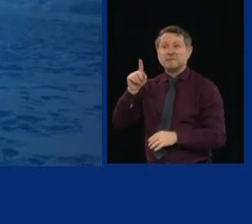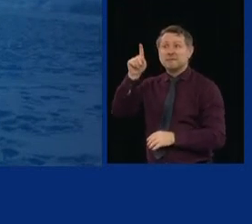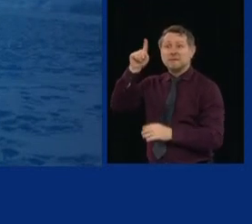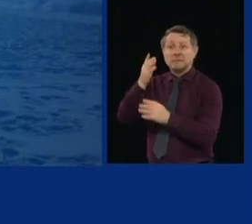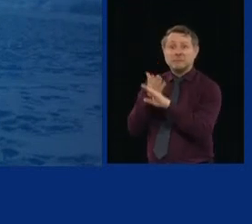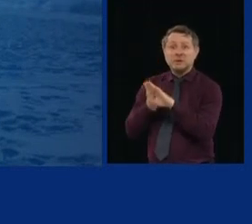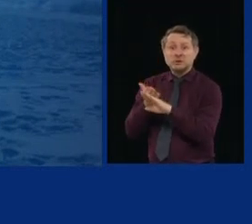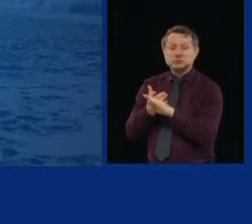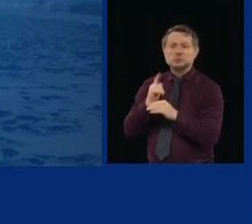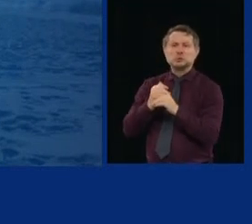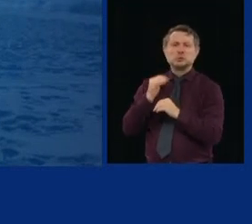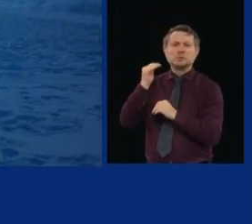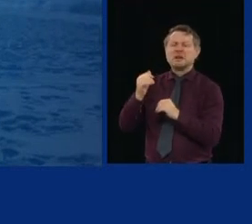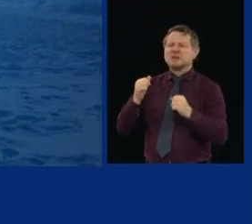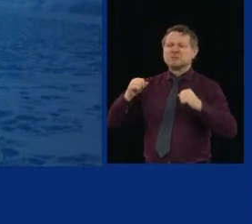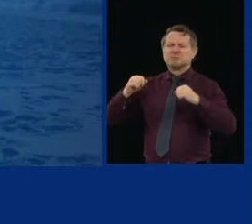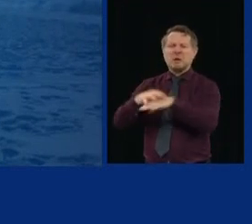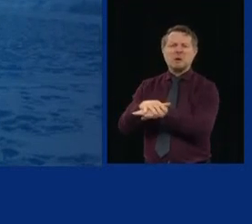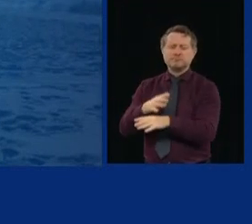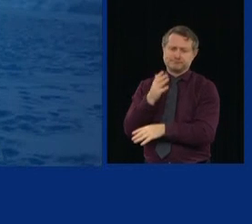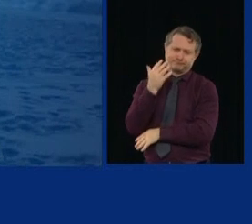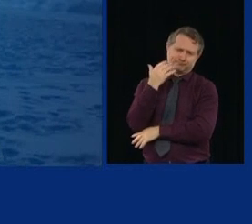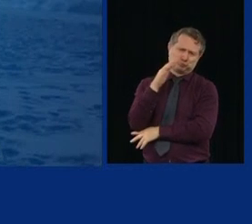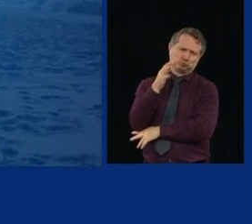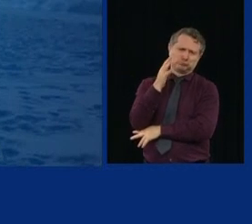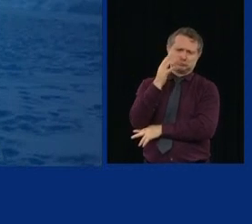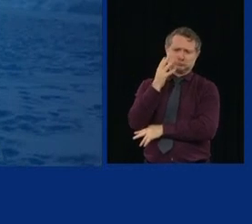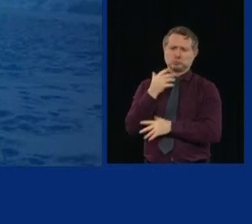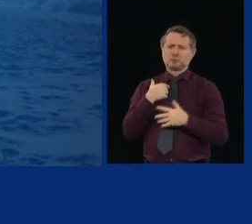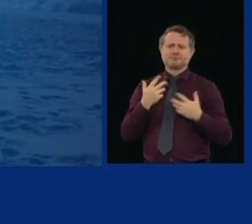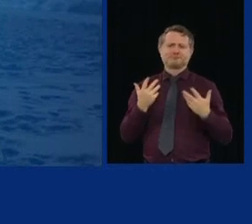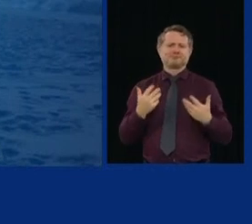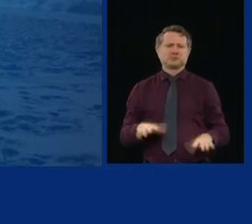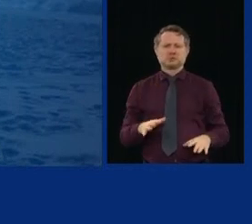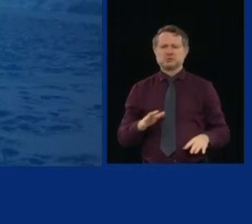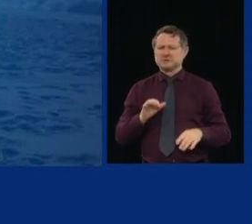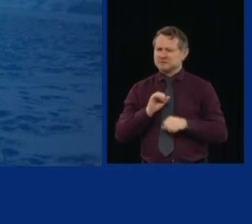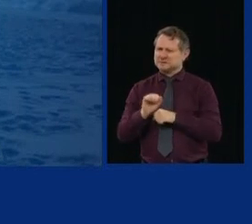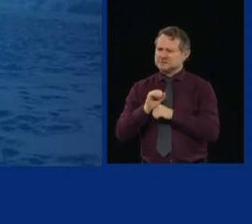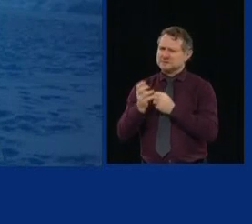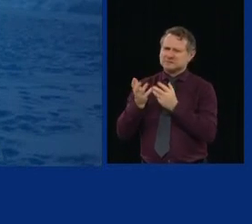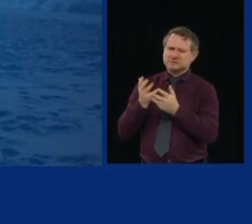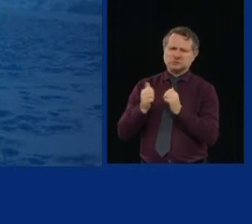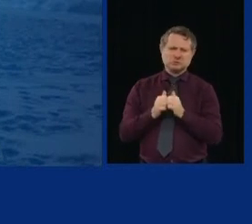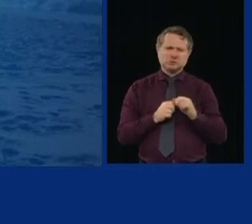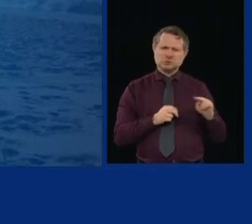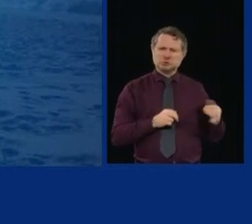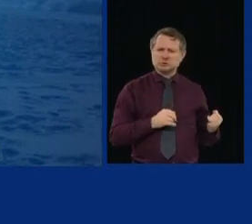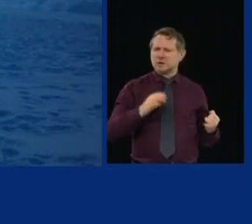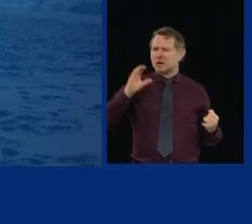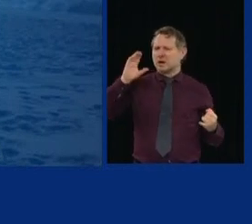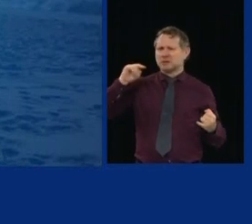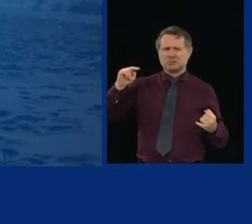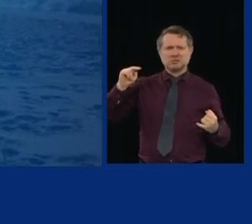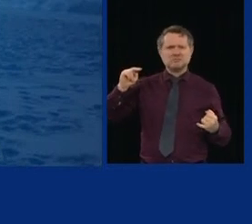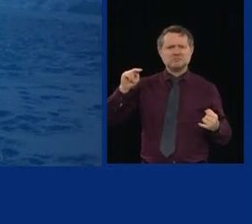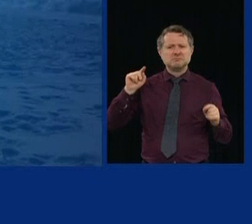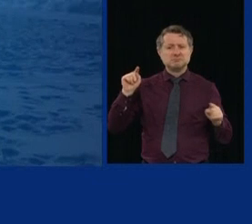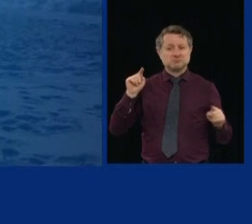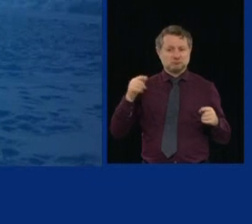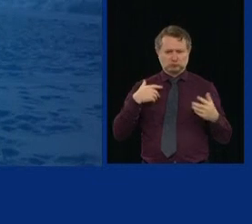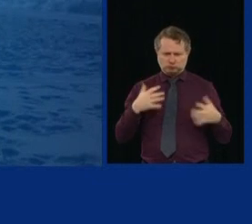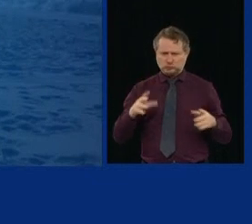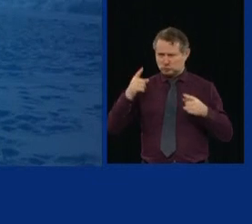overcrowded. So we've worked with New Jersey and Connecticut. We've come up with an